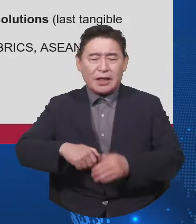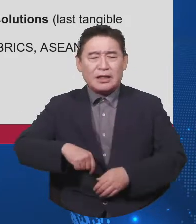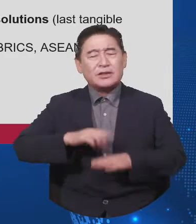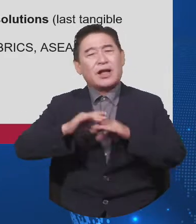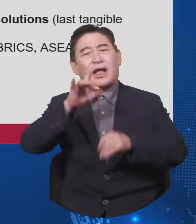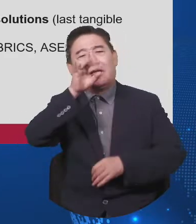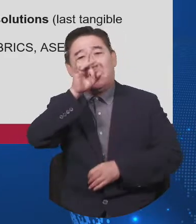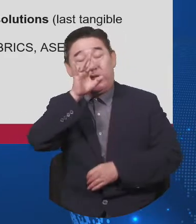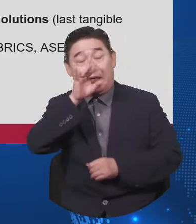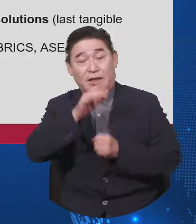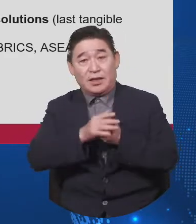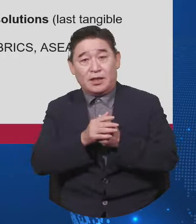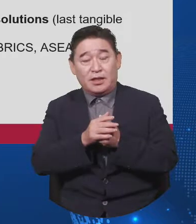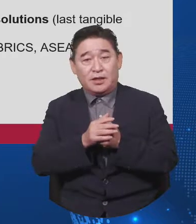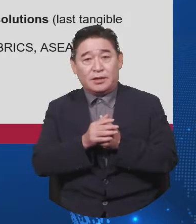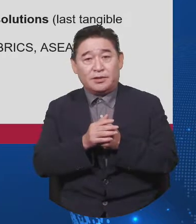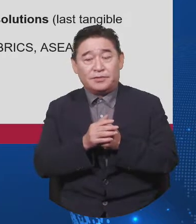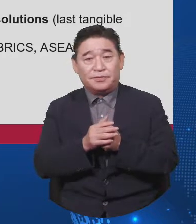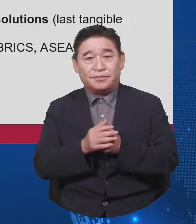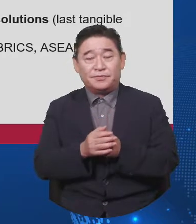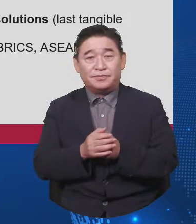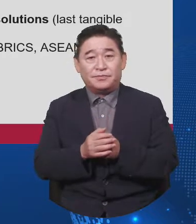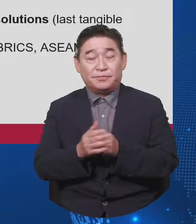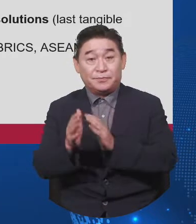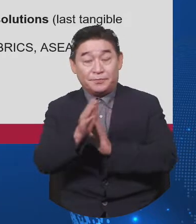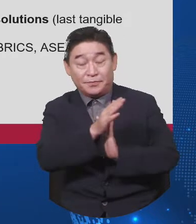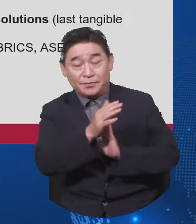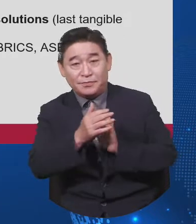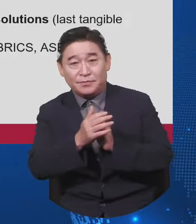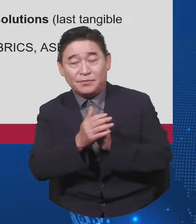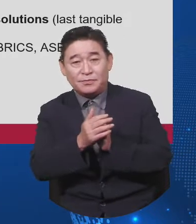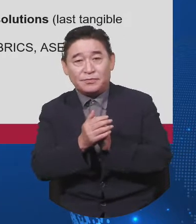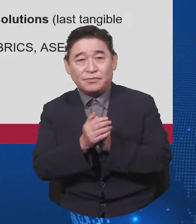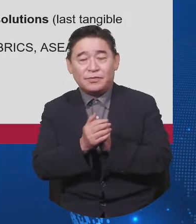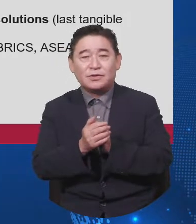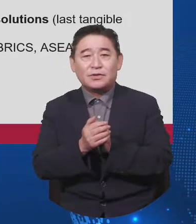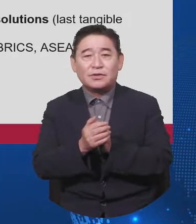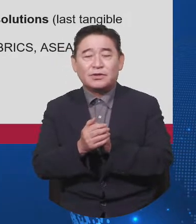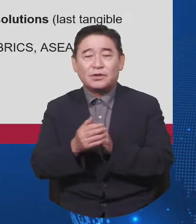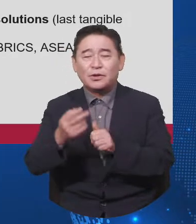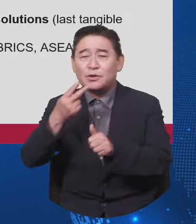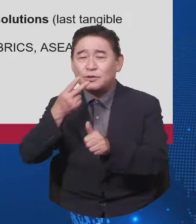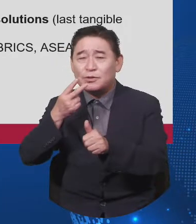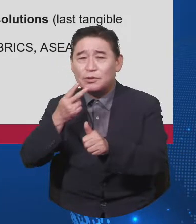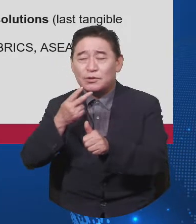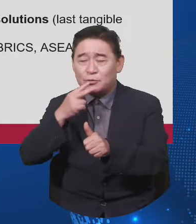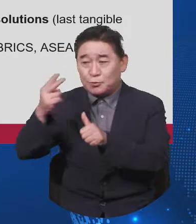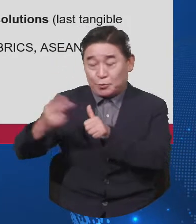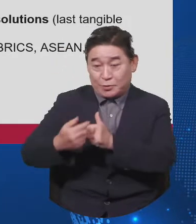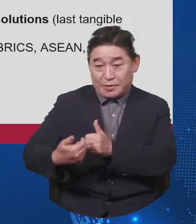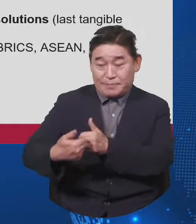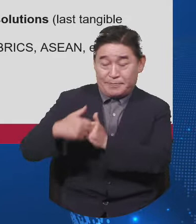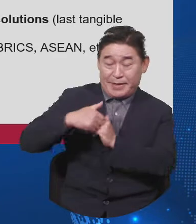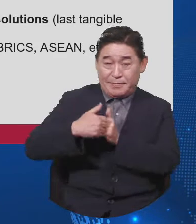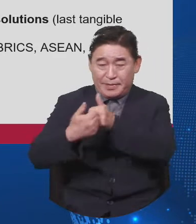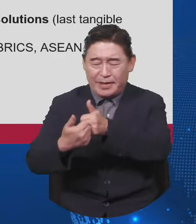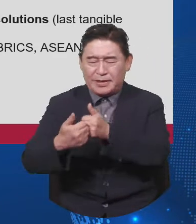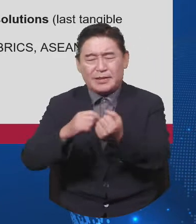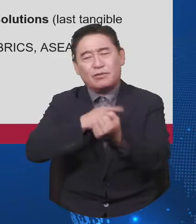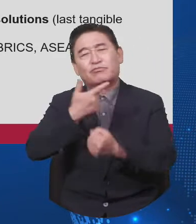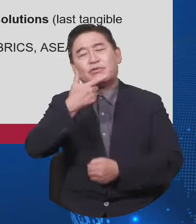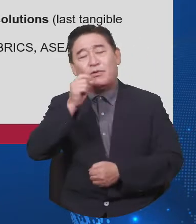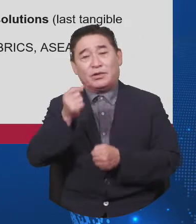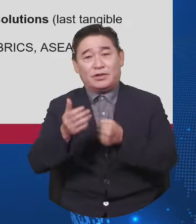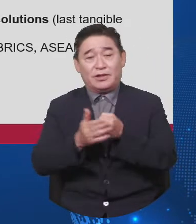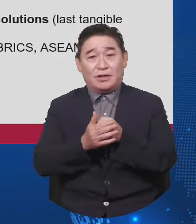one hand. And on the other hand, little capacity to deal with those challenges. And let me just mention